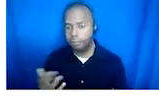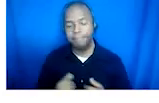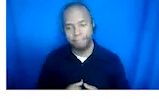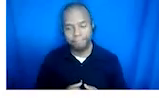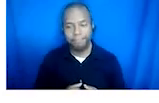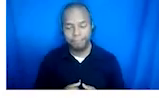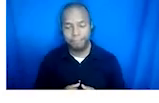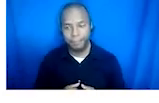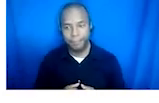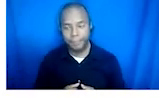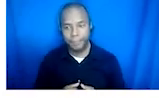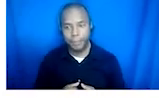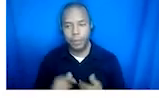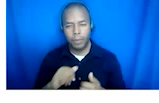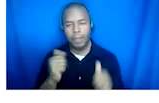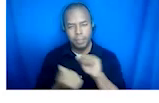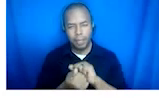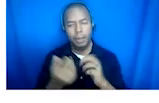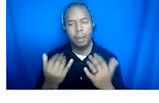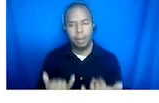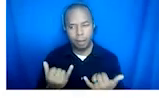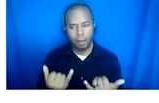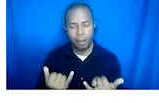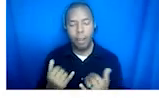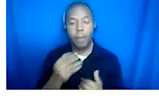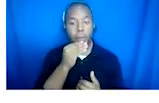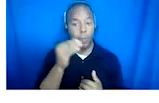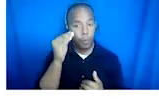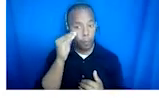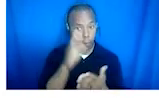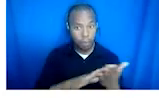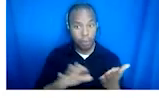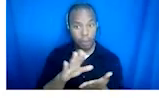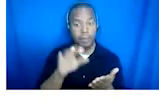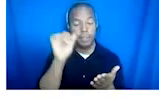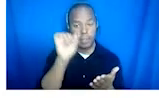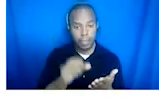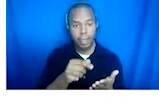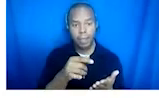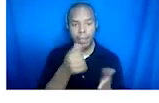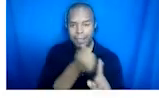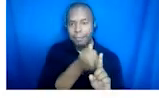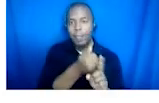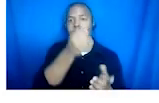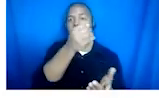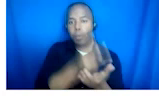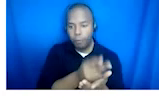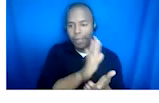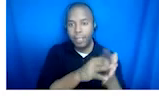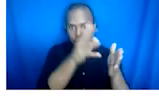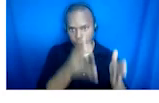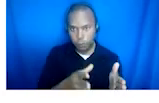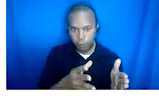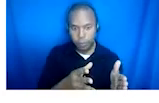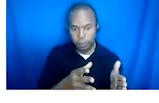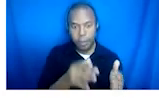written that enables the home college to vouch for the residency of their own student. So that's how